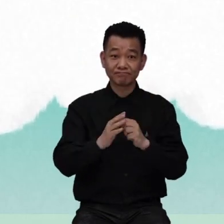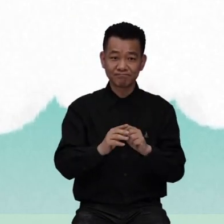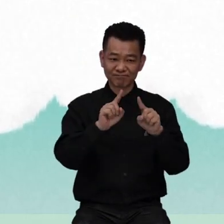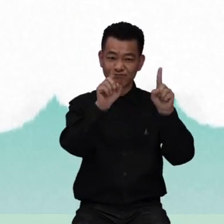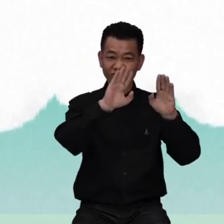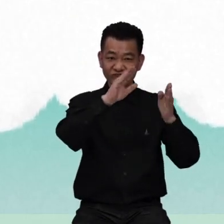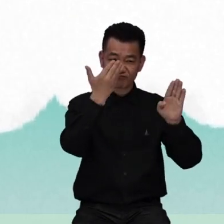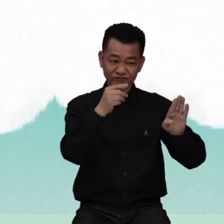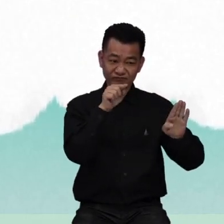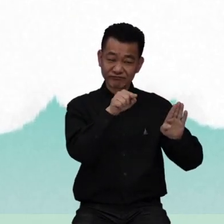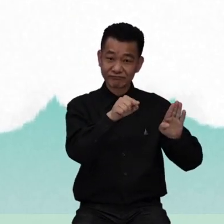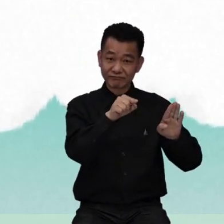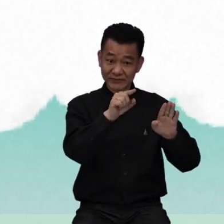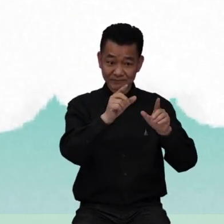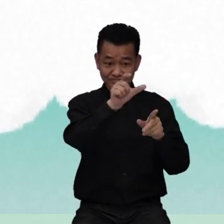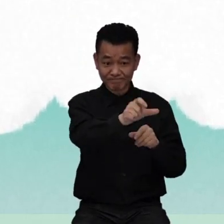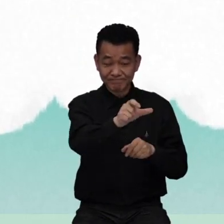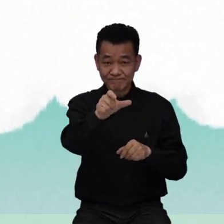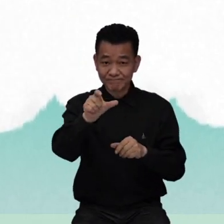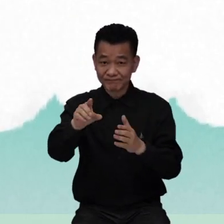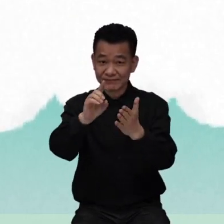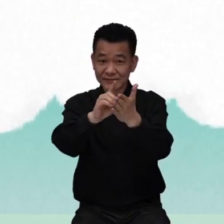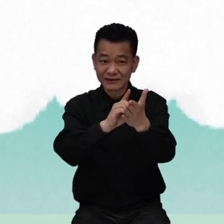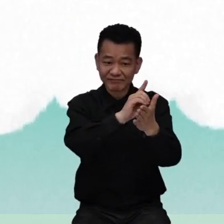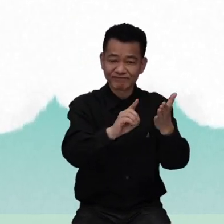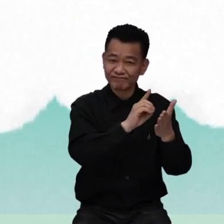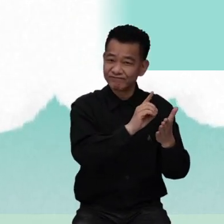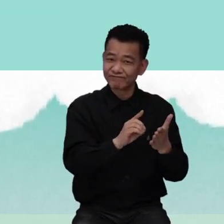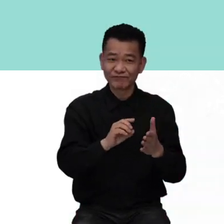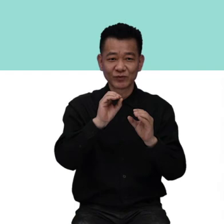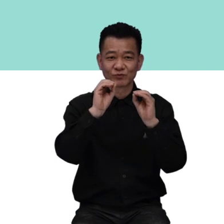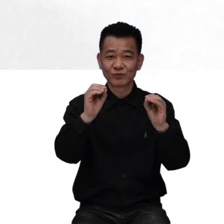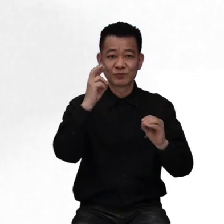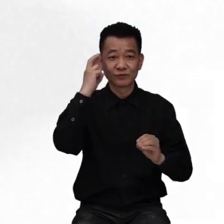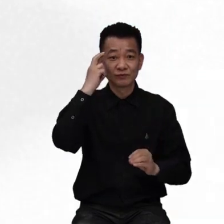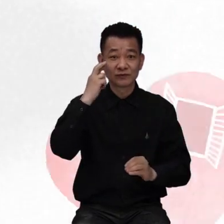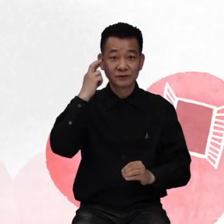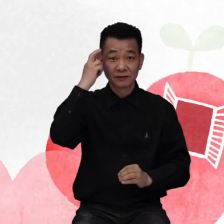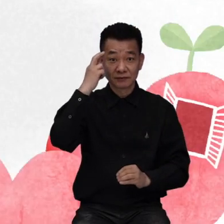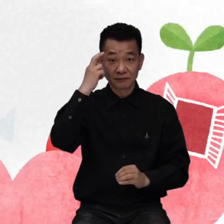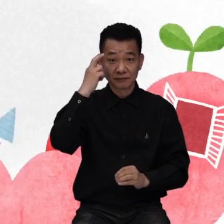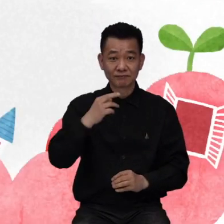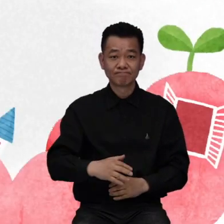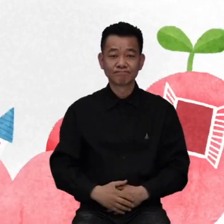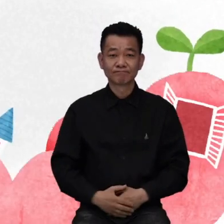Being different can't be the reason for discrimination.